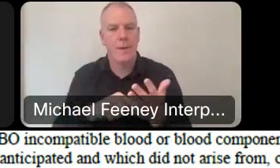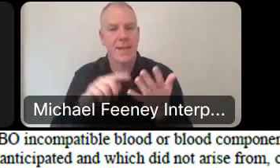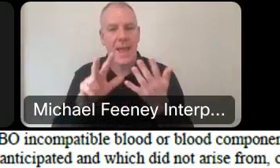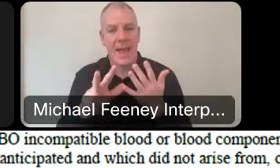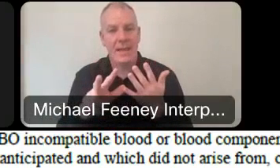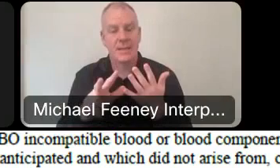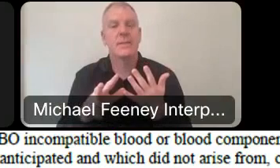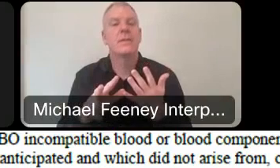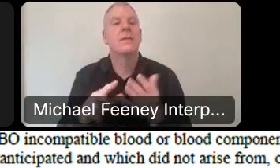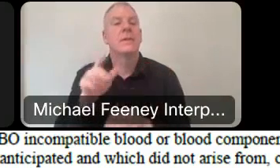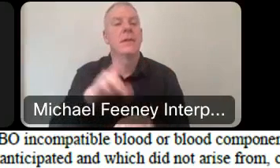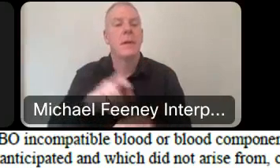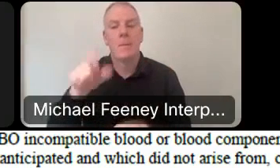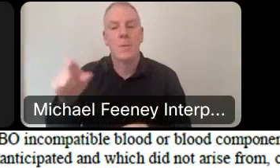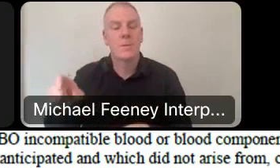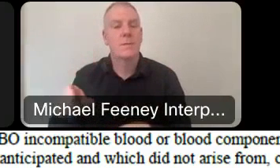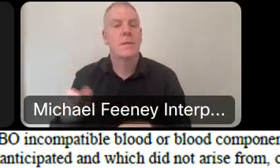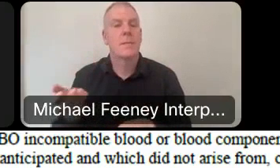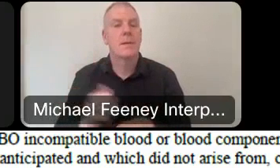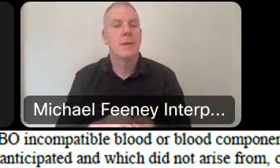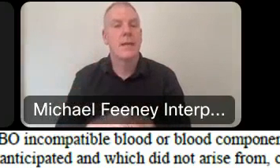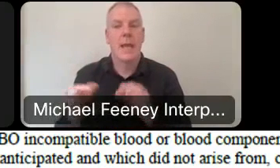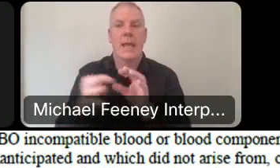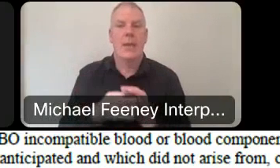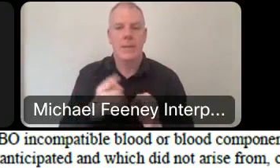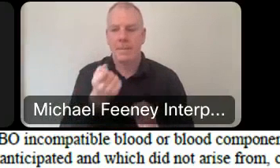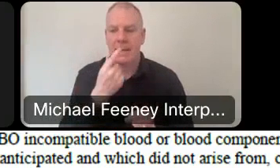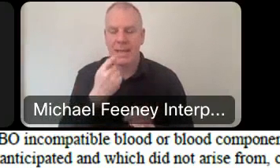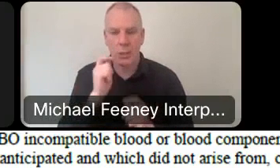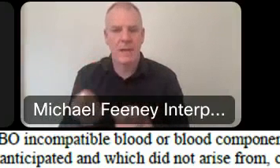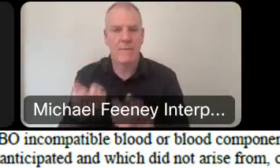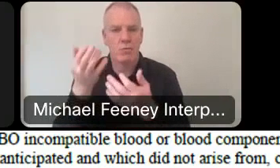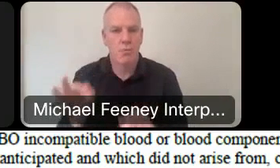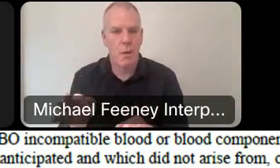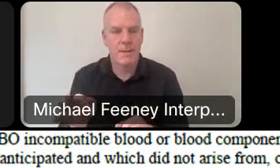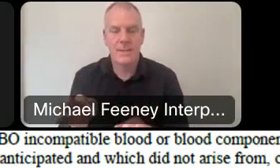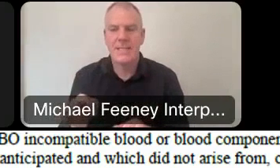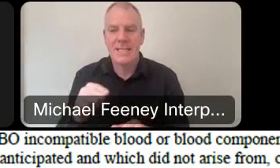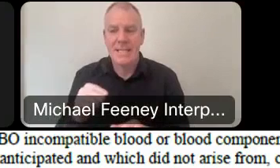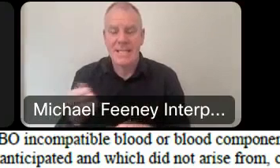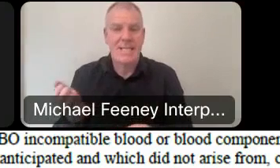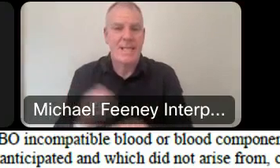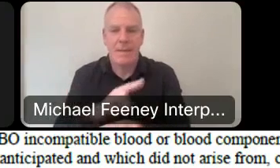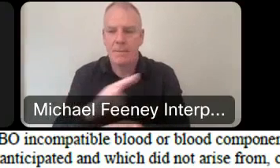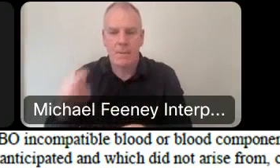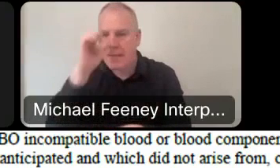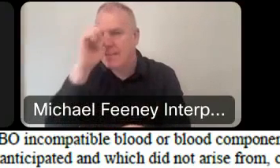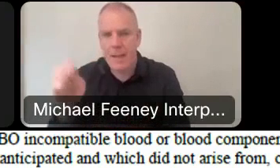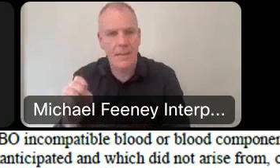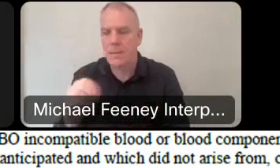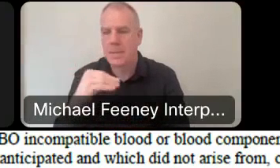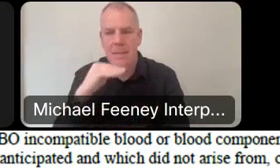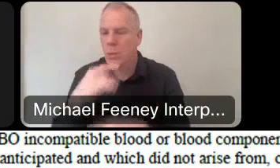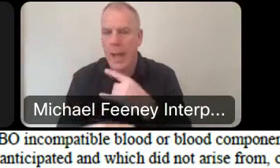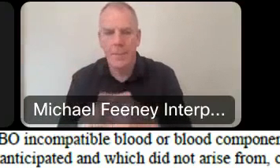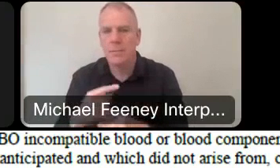1.8, where there was a patient death associated with a medication error and the death was unintended and unanticipated, as it did not